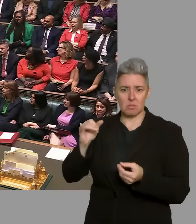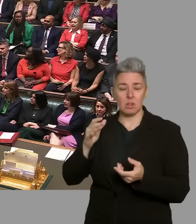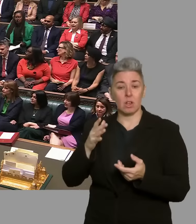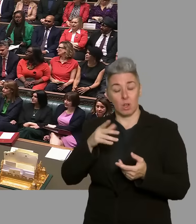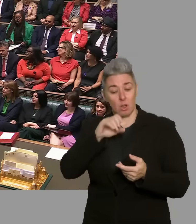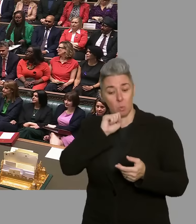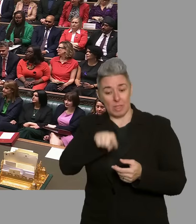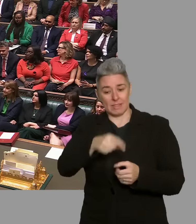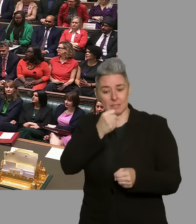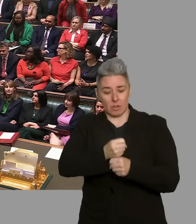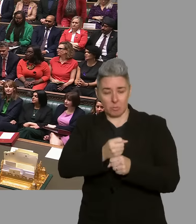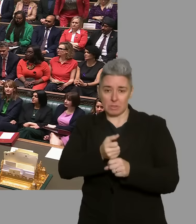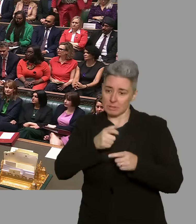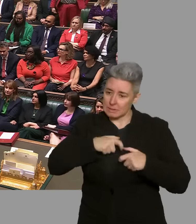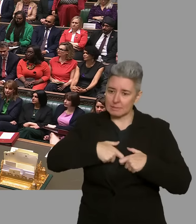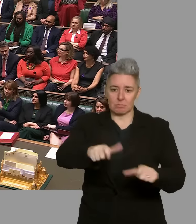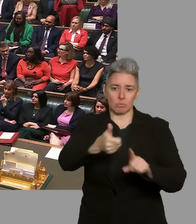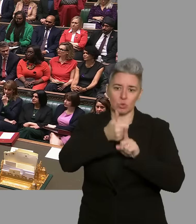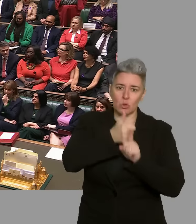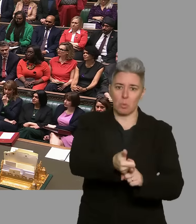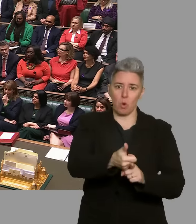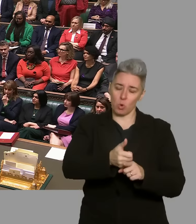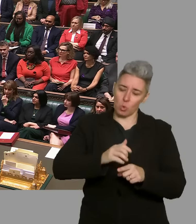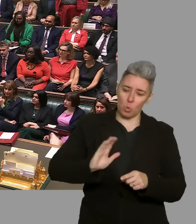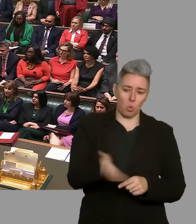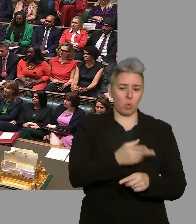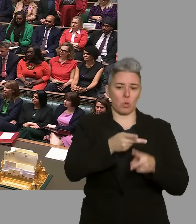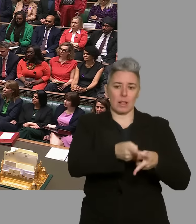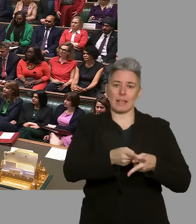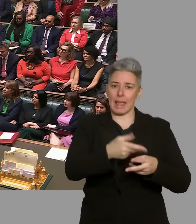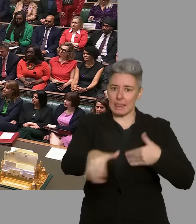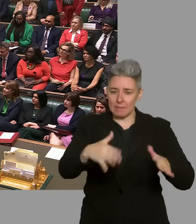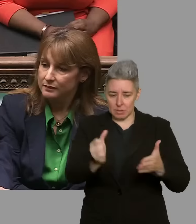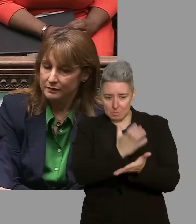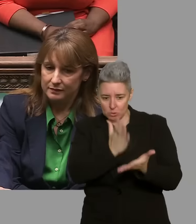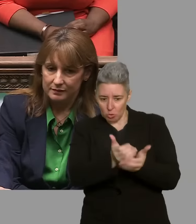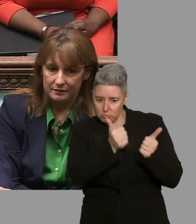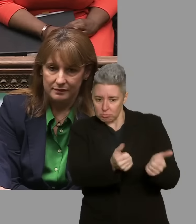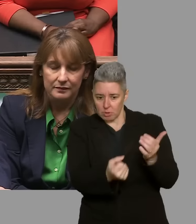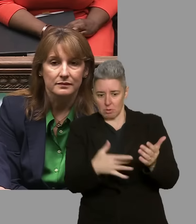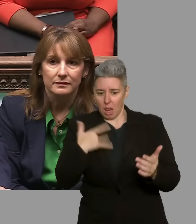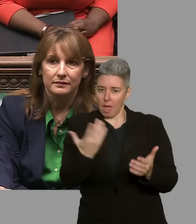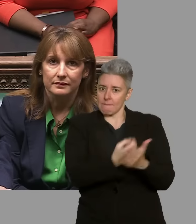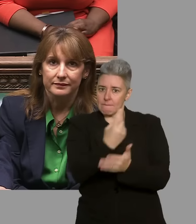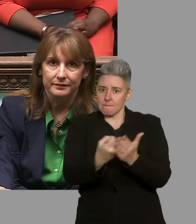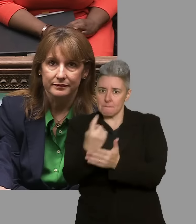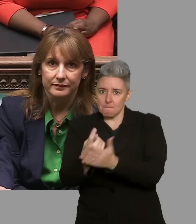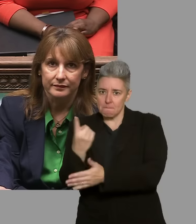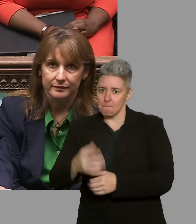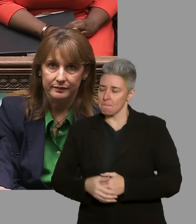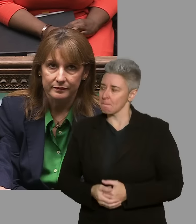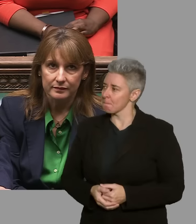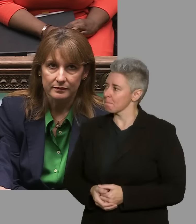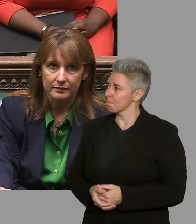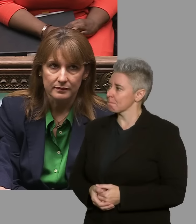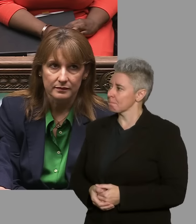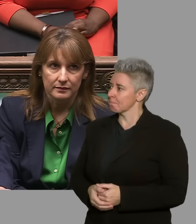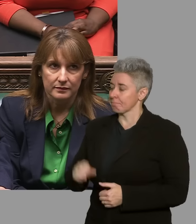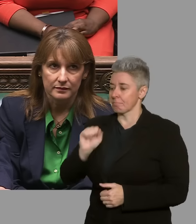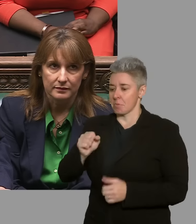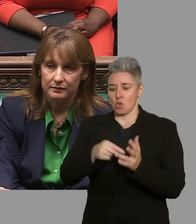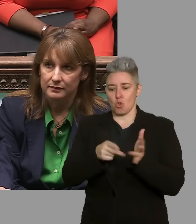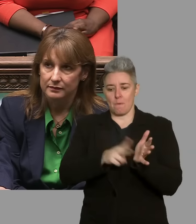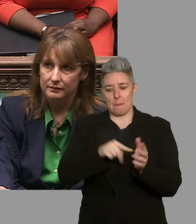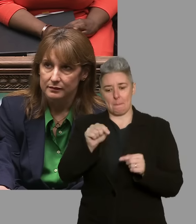leavers? Well, Mr. Speaker, November marks the first ever Care Leavers Month, and that is a time to recognise that every